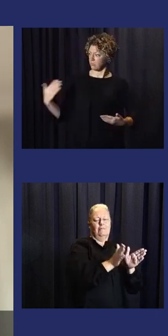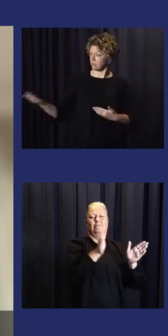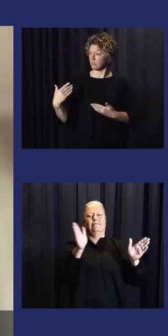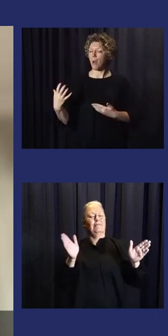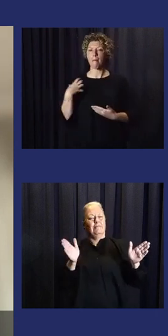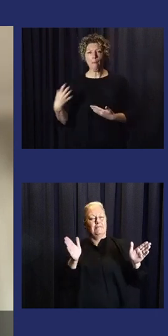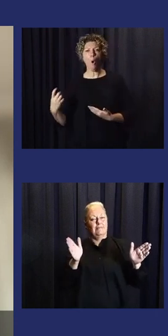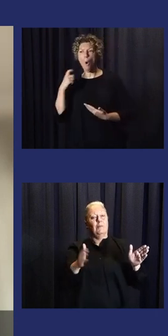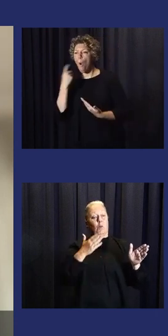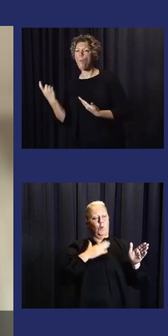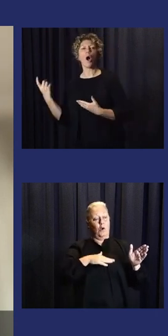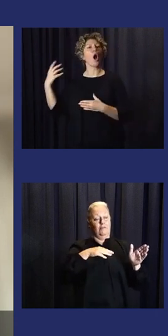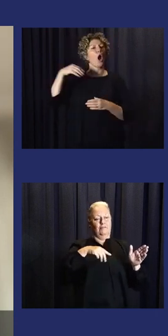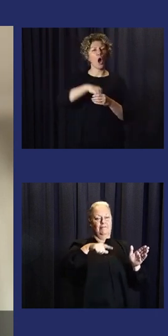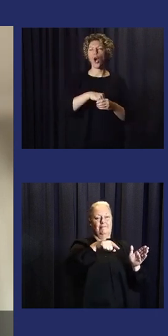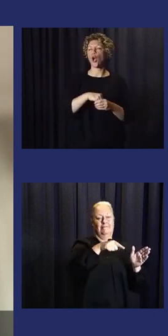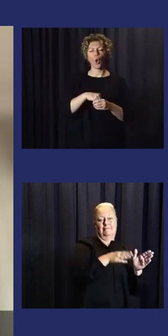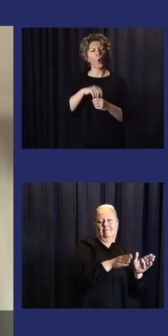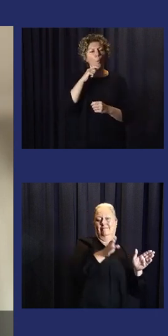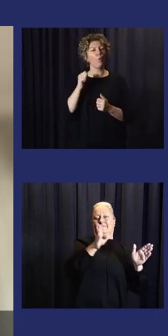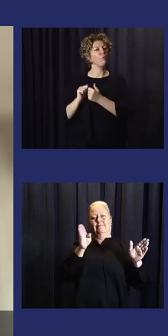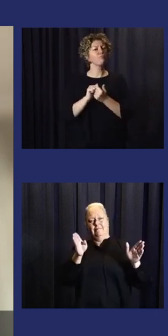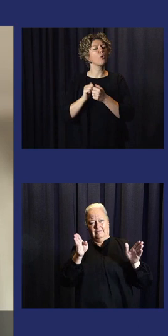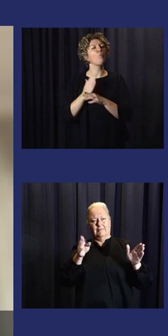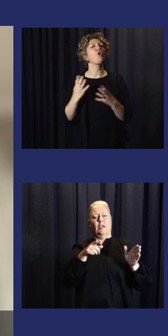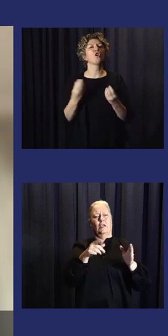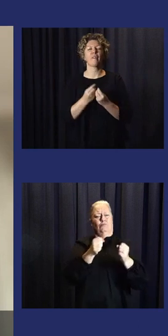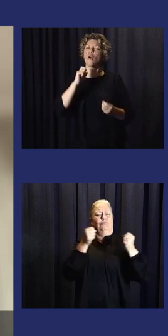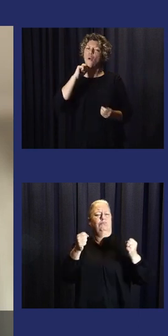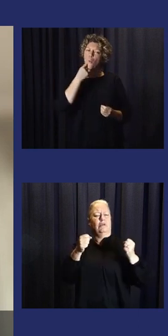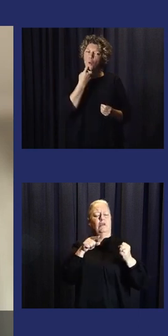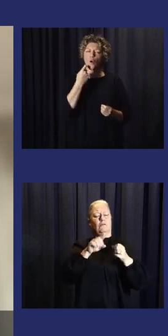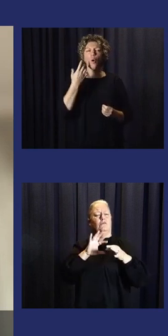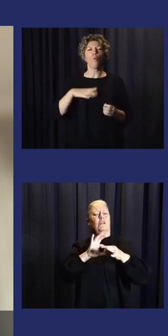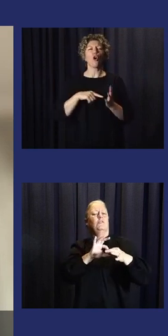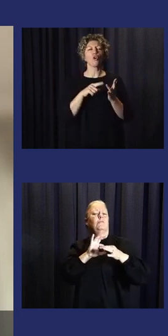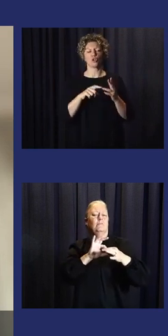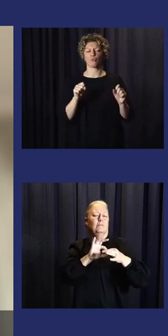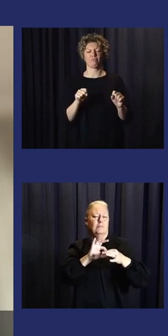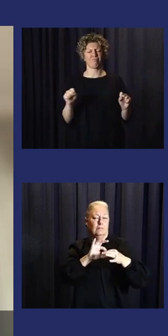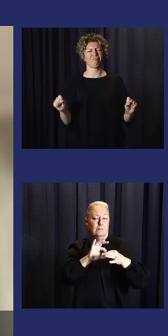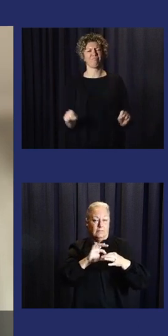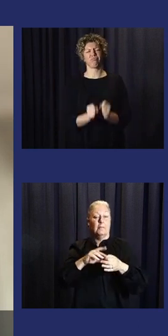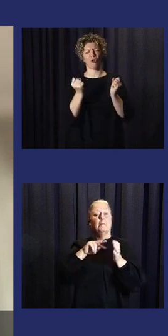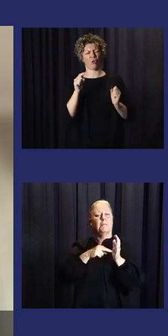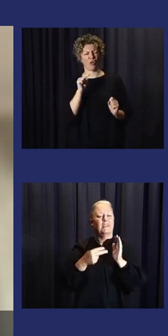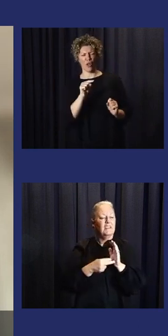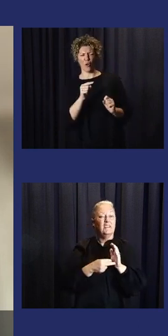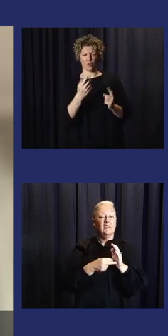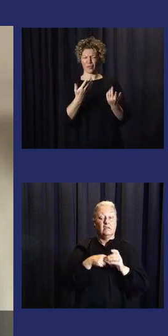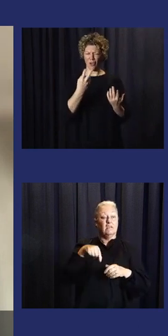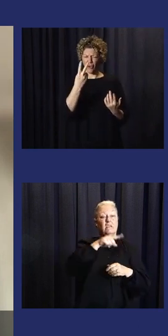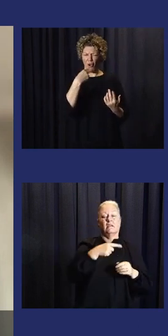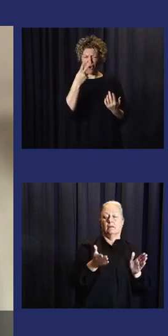into the power structure and break those traditional power relationships that keep